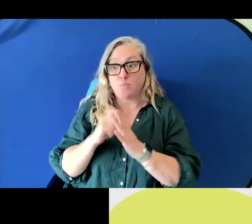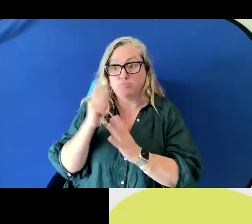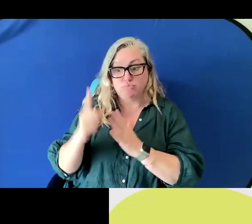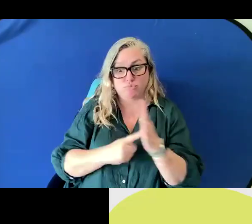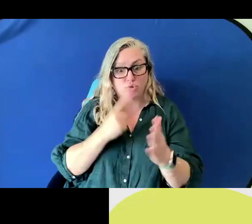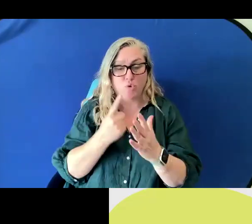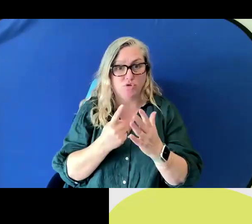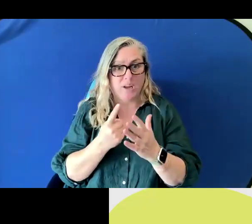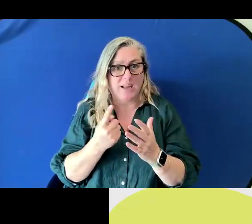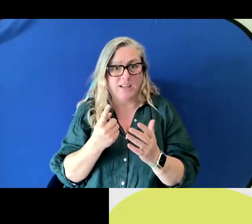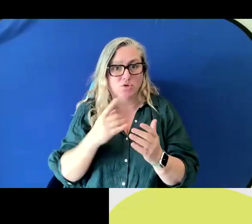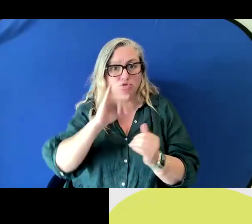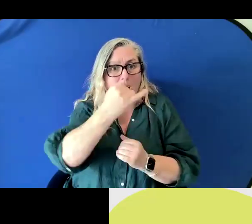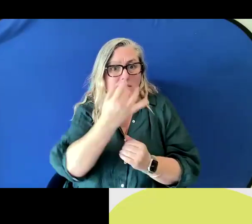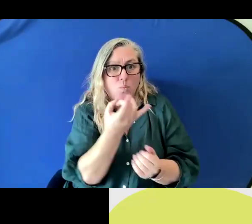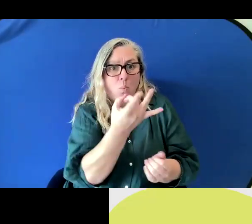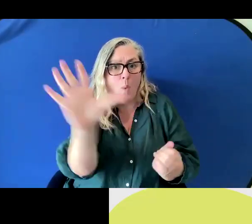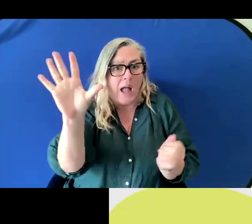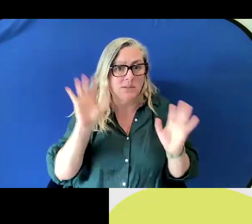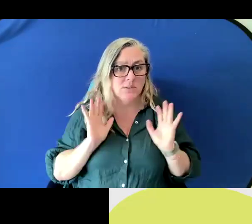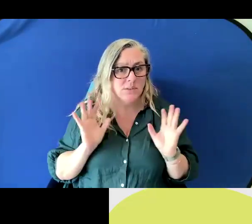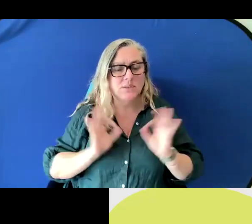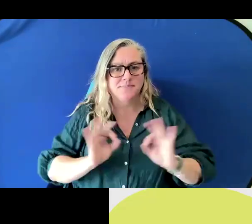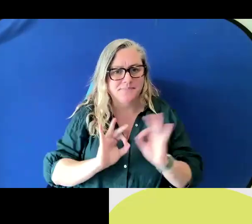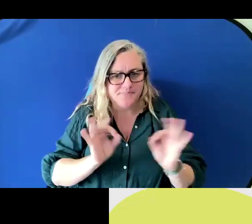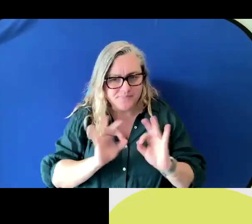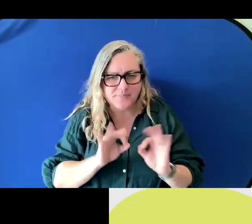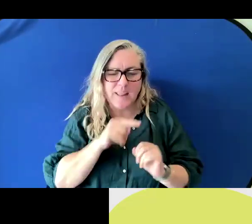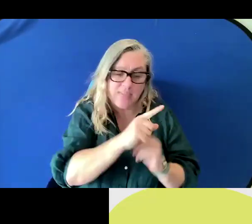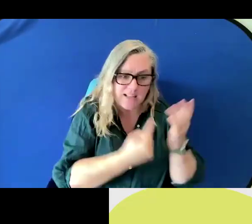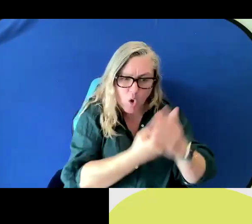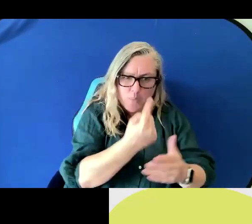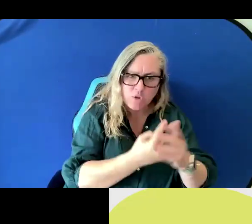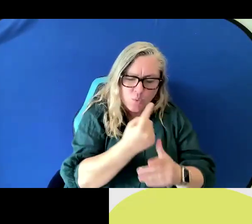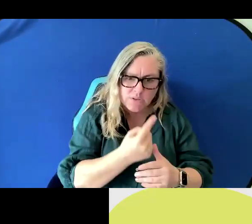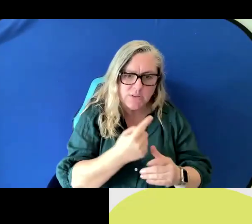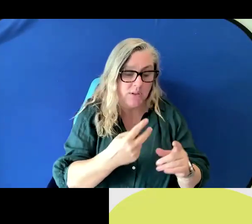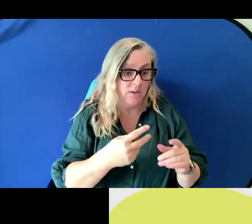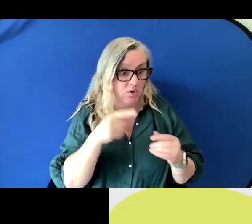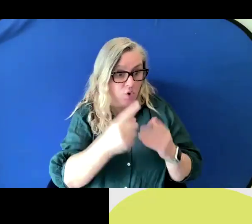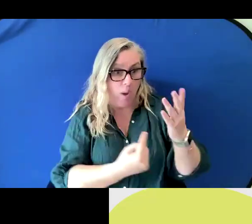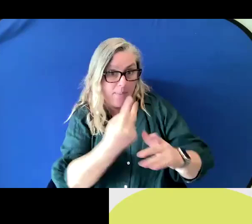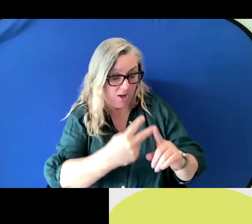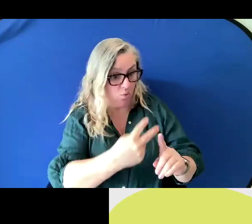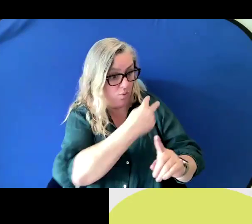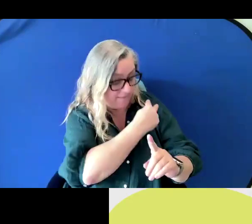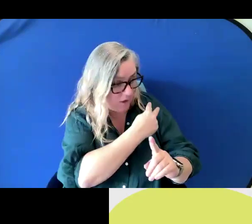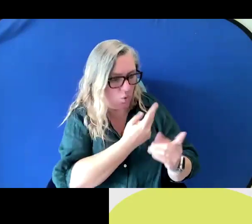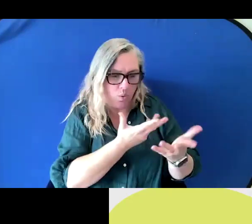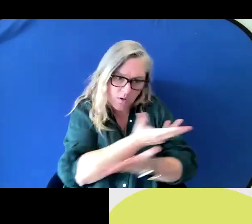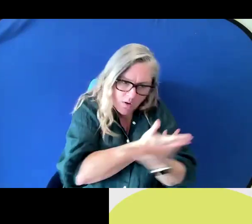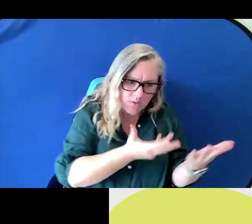isolation, and we see it as an opportunity. Following years of reviews and consultations, the disability sector